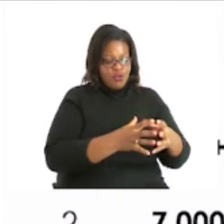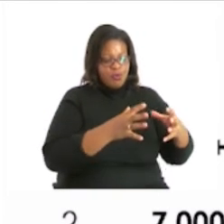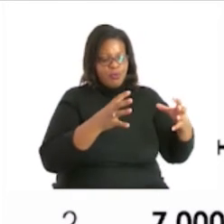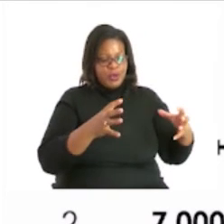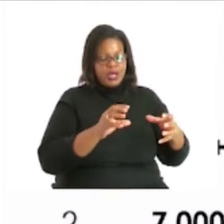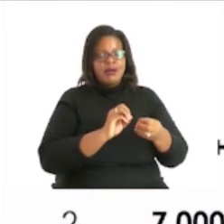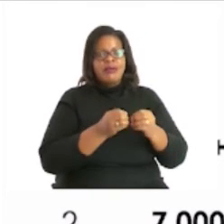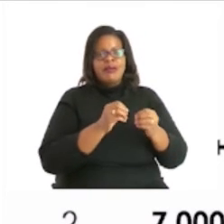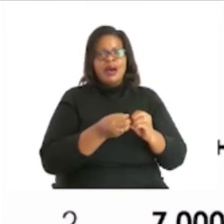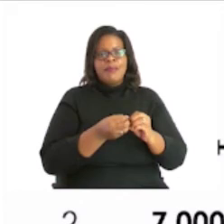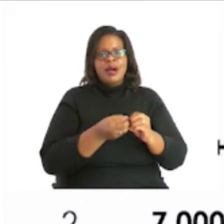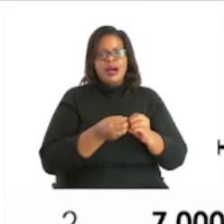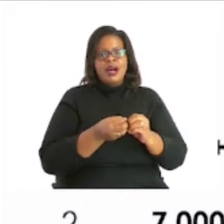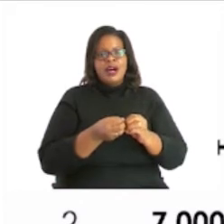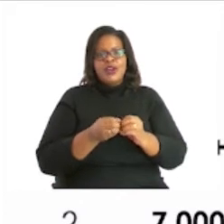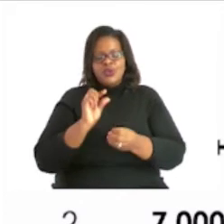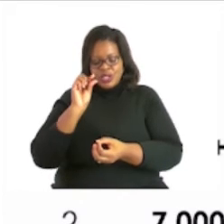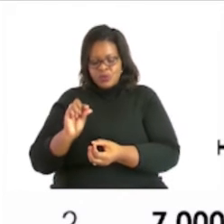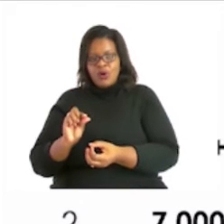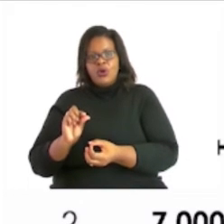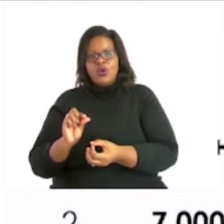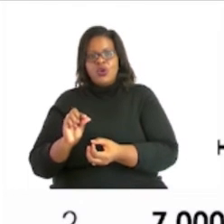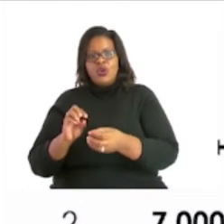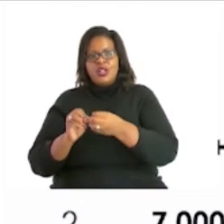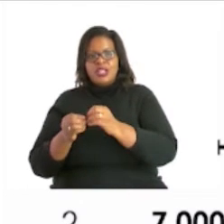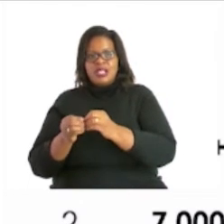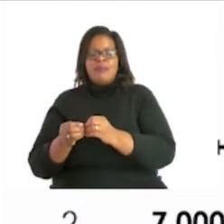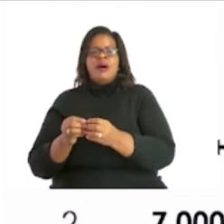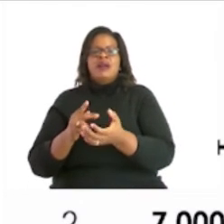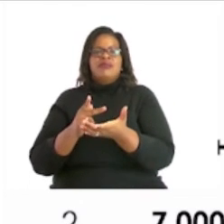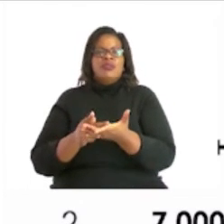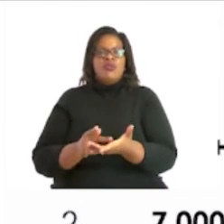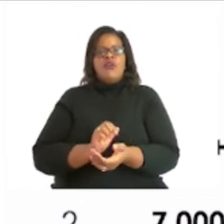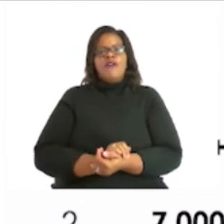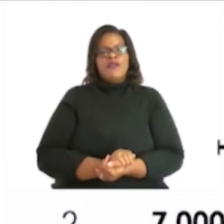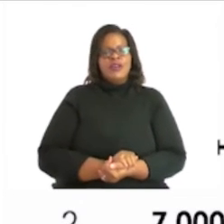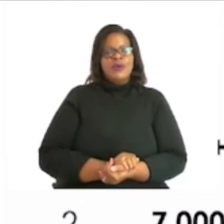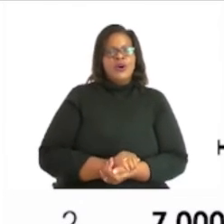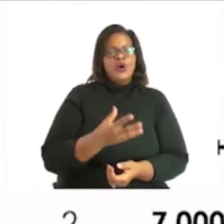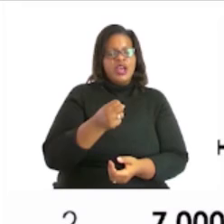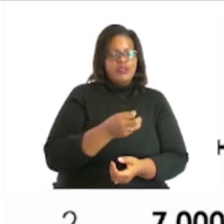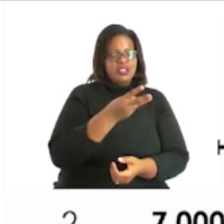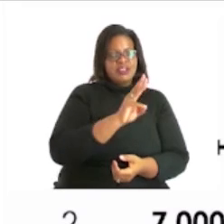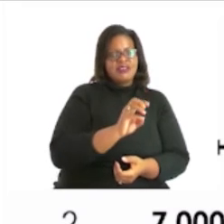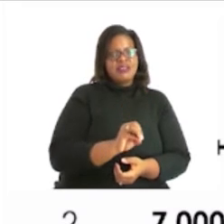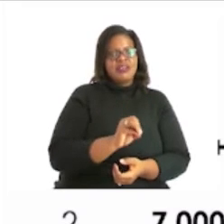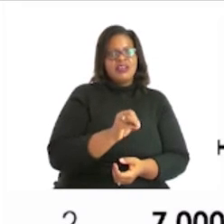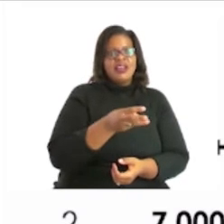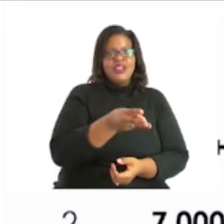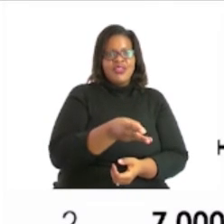value to the smallest. So let's arrange. We will get 60,000